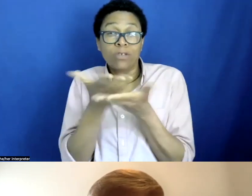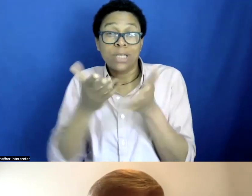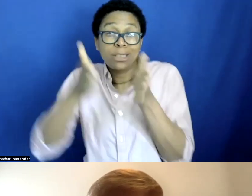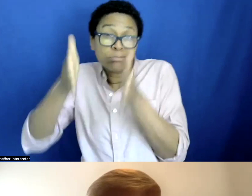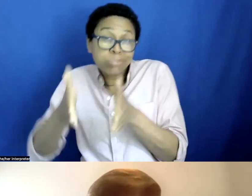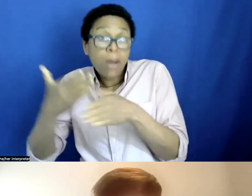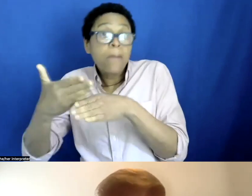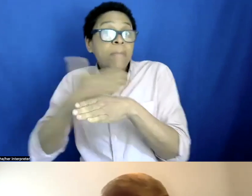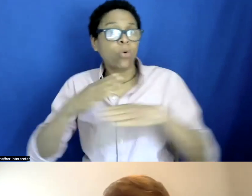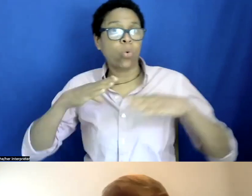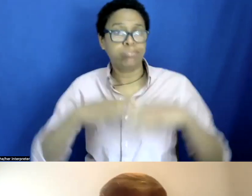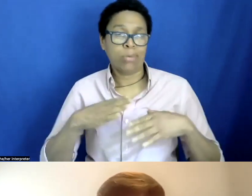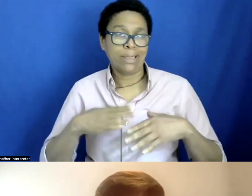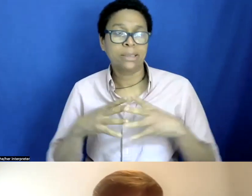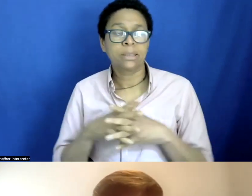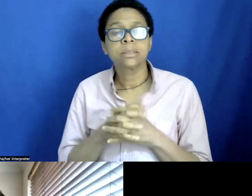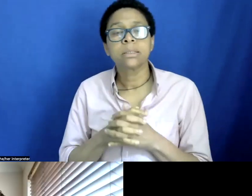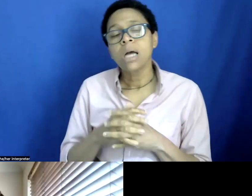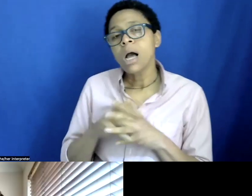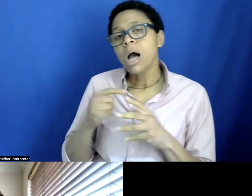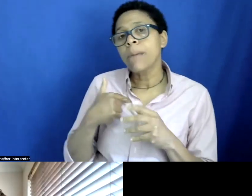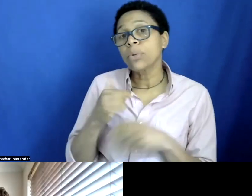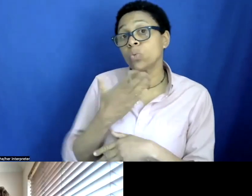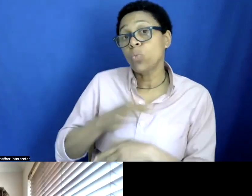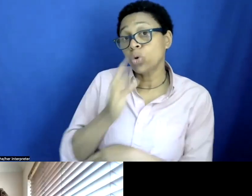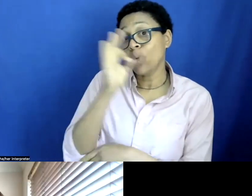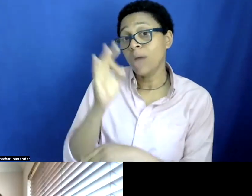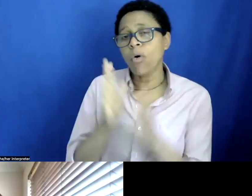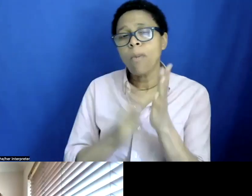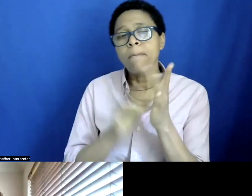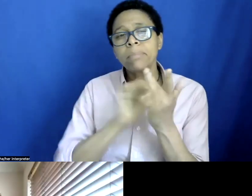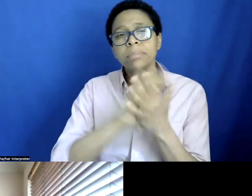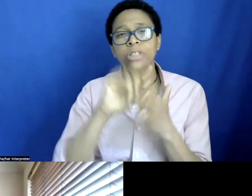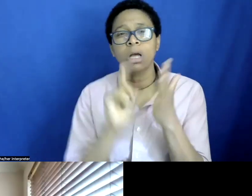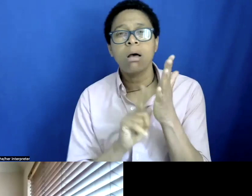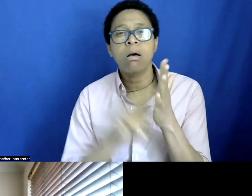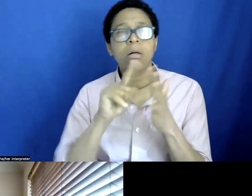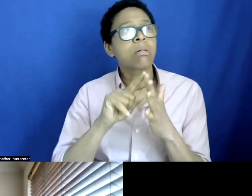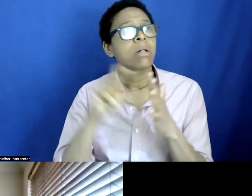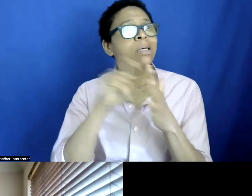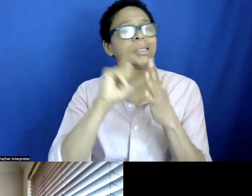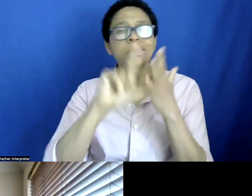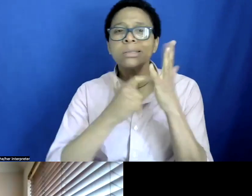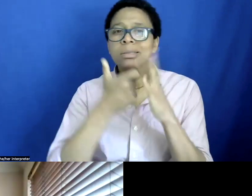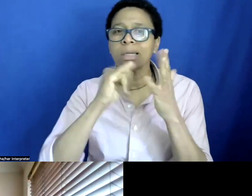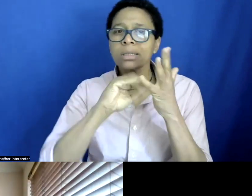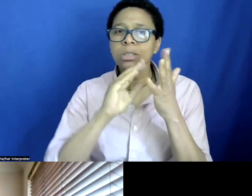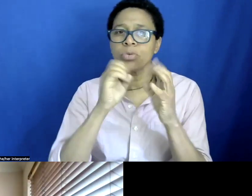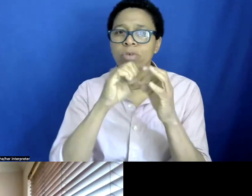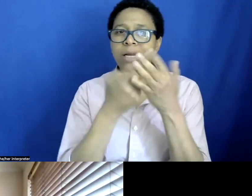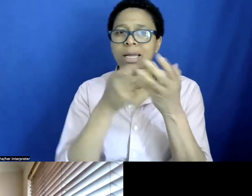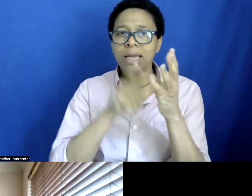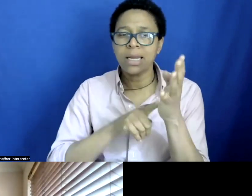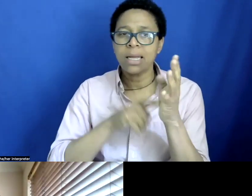break, I'm going to now invite Michelle Duxbury and Jane Stockdale to do their in